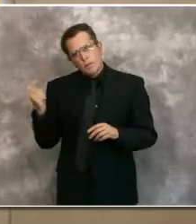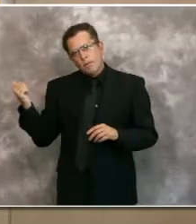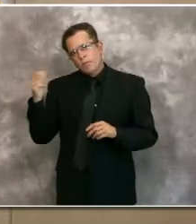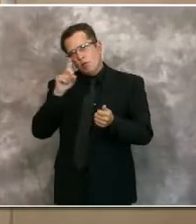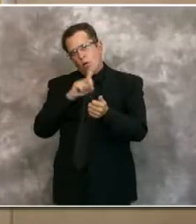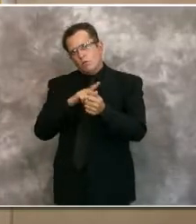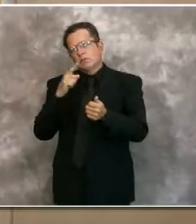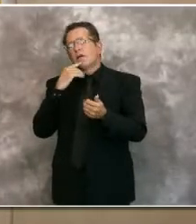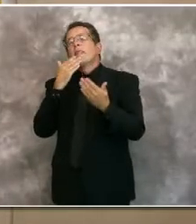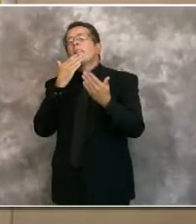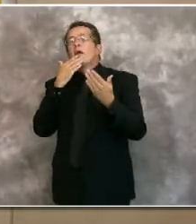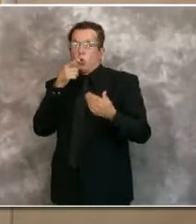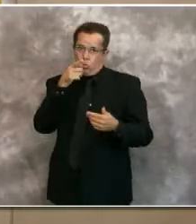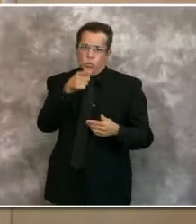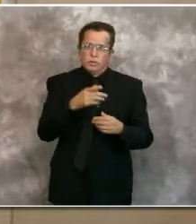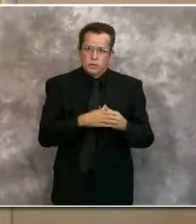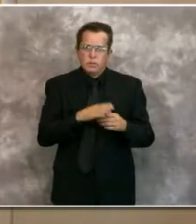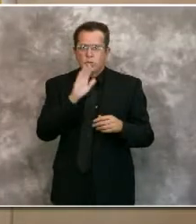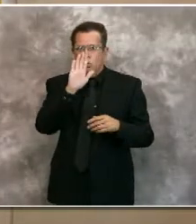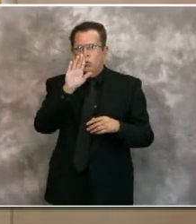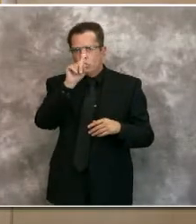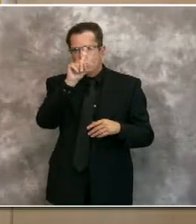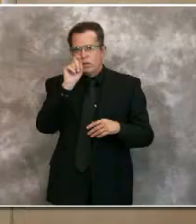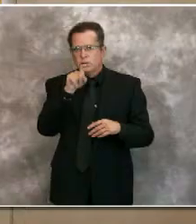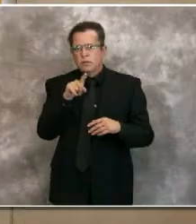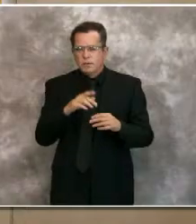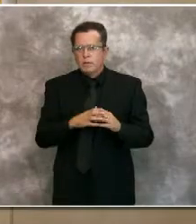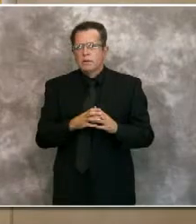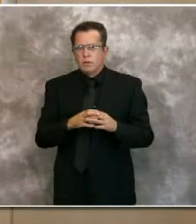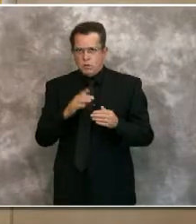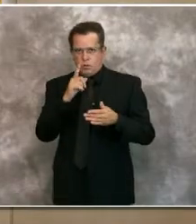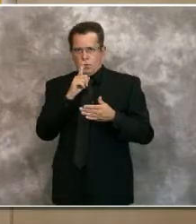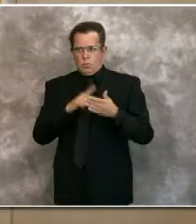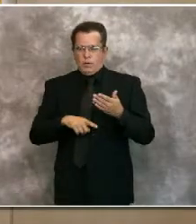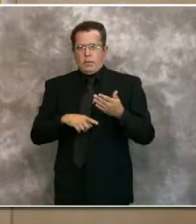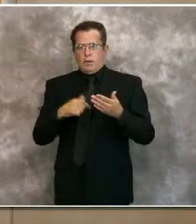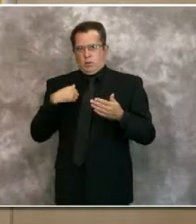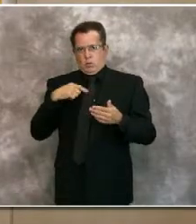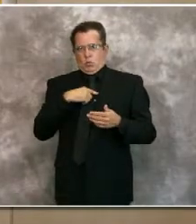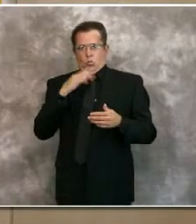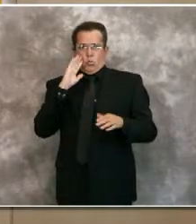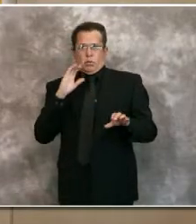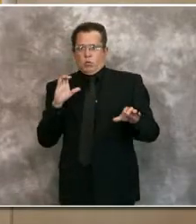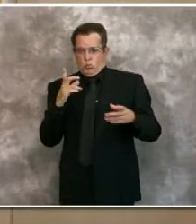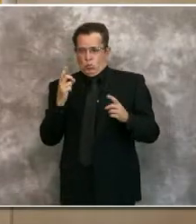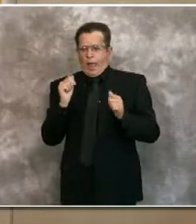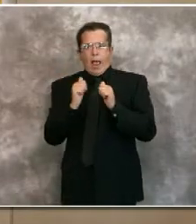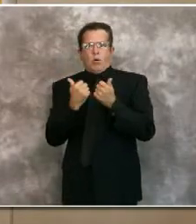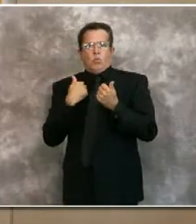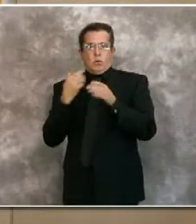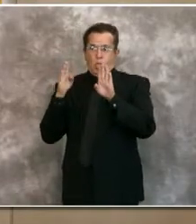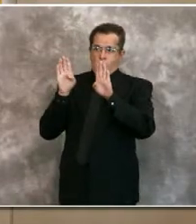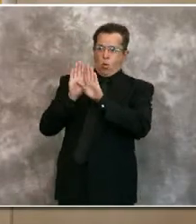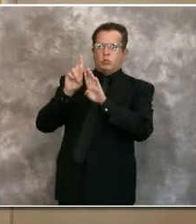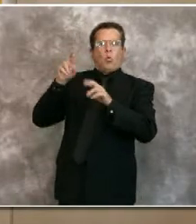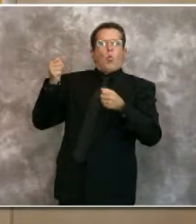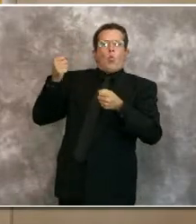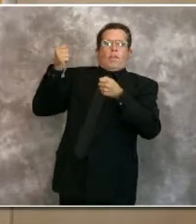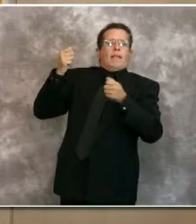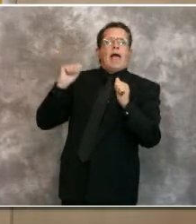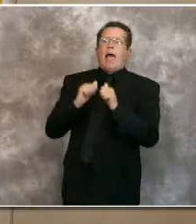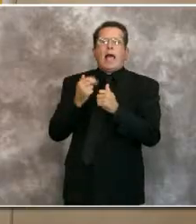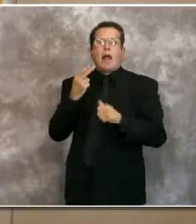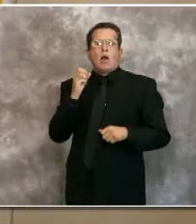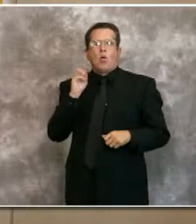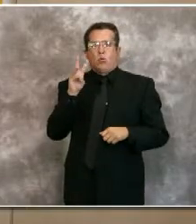Thank you for that question in terms of what will we be doing in terms of scaling back. Supervisor